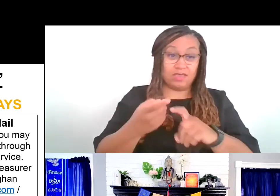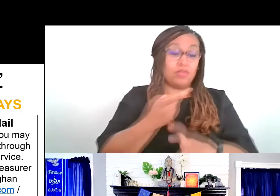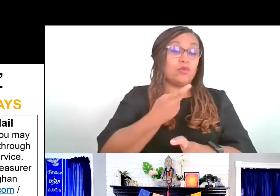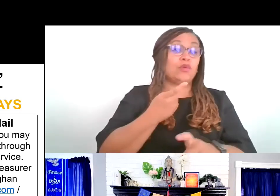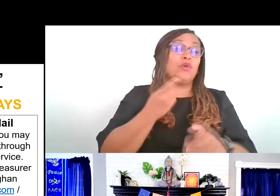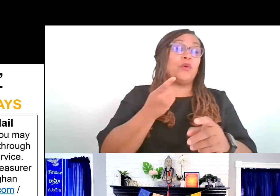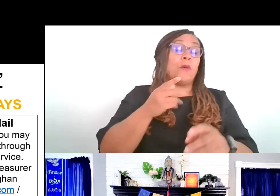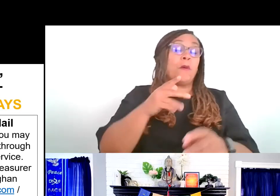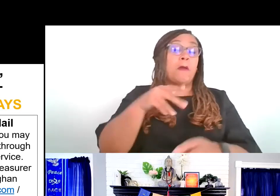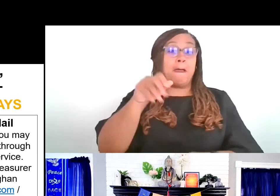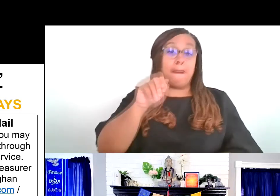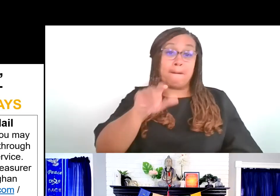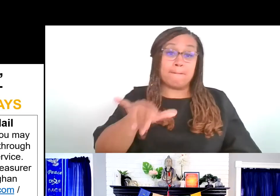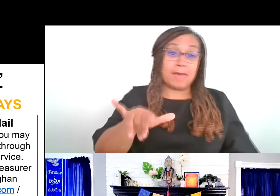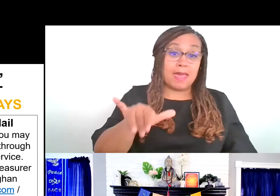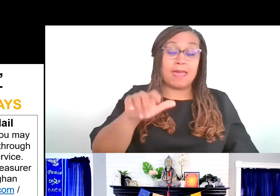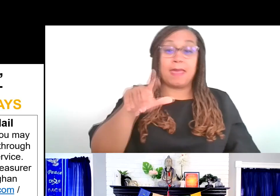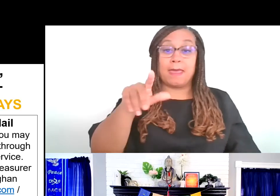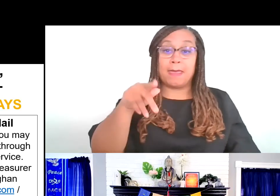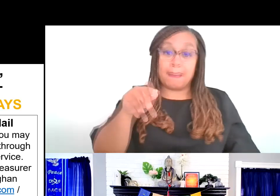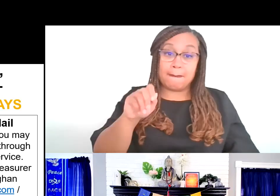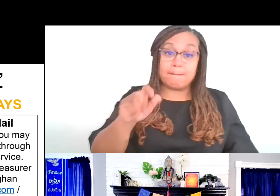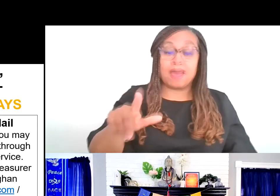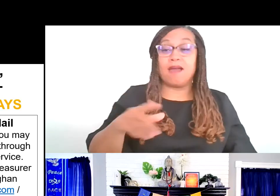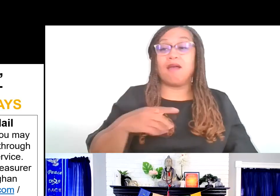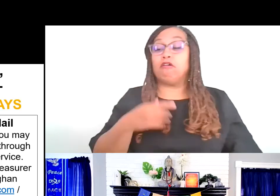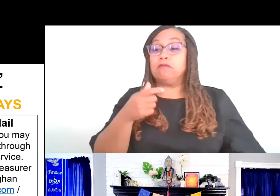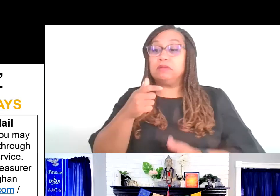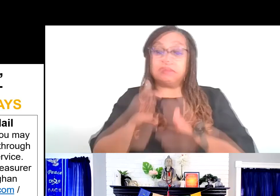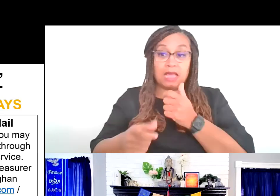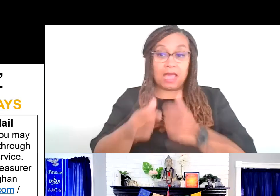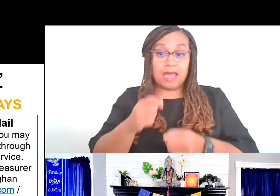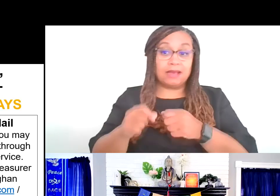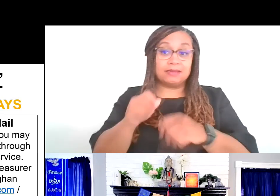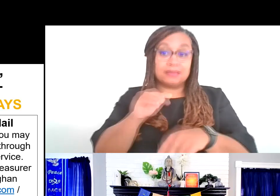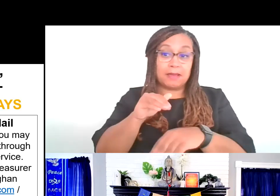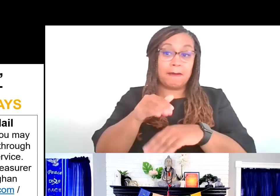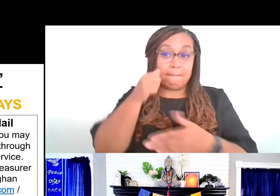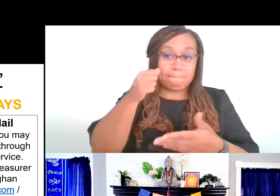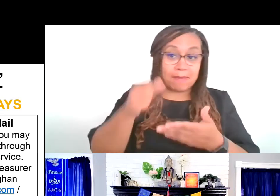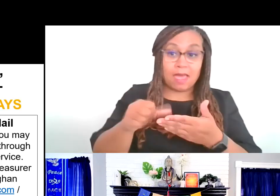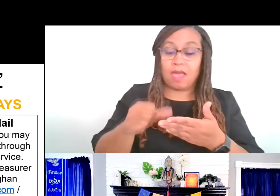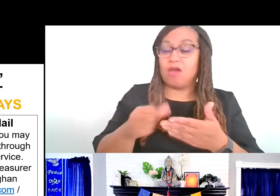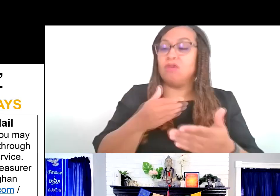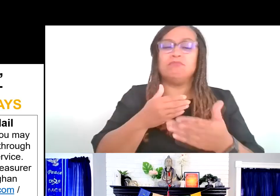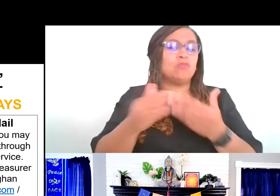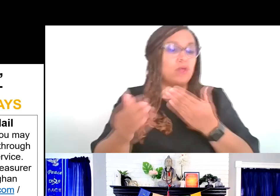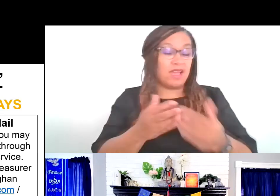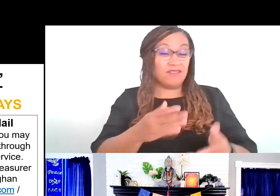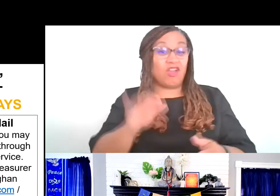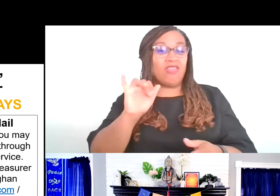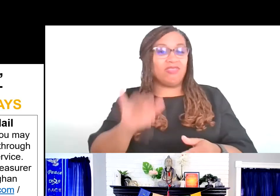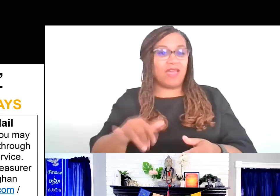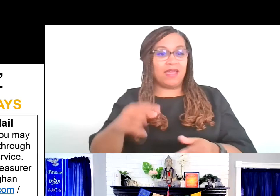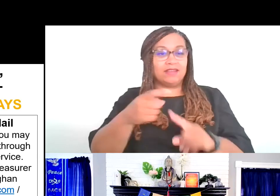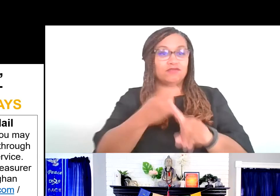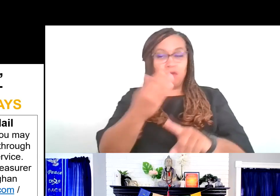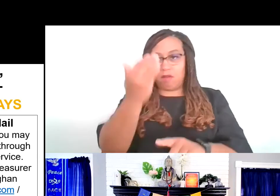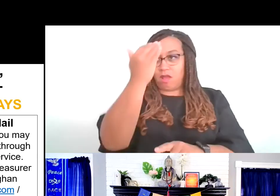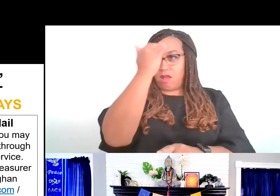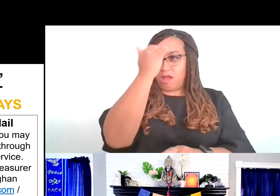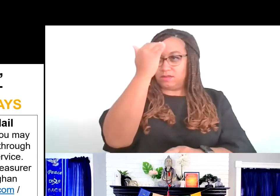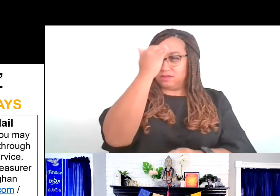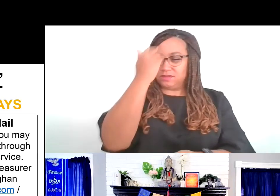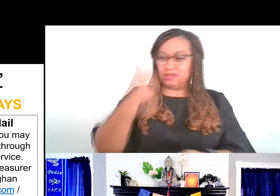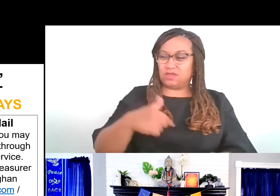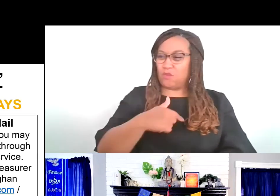through the postal mail service is coming from a consciousness that recognizes I am prospering in my